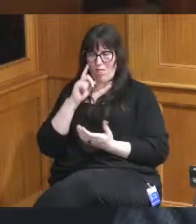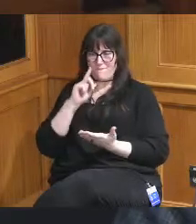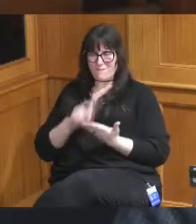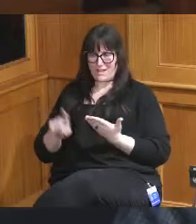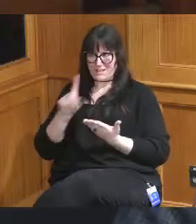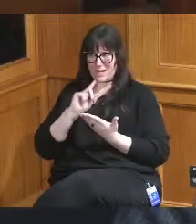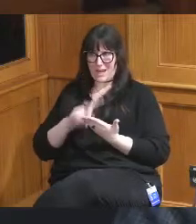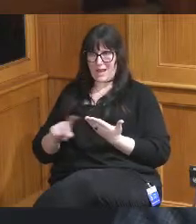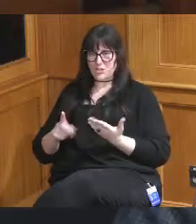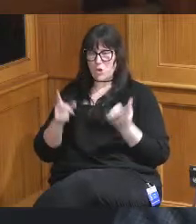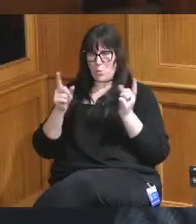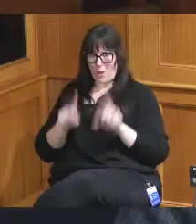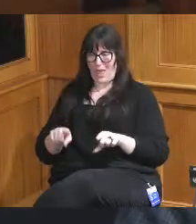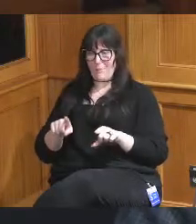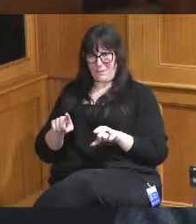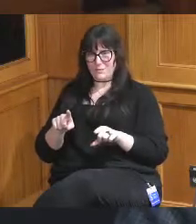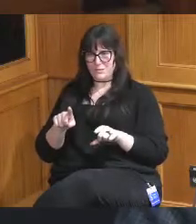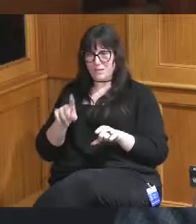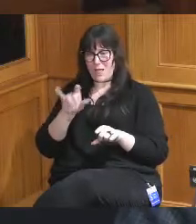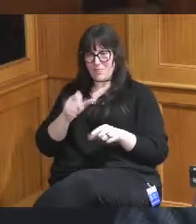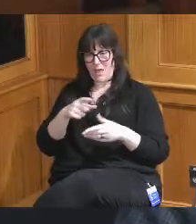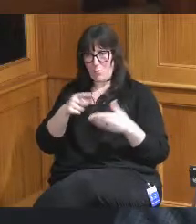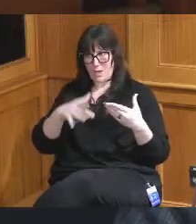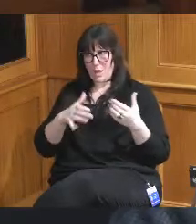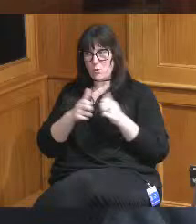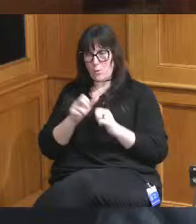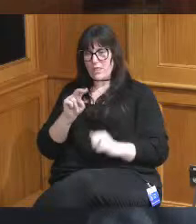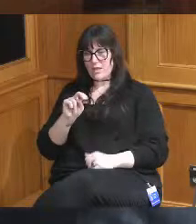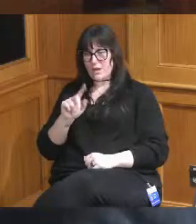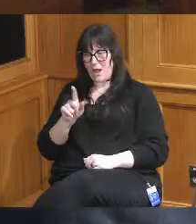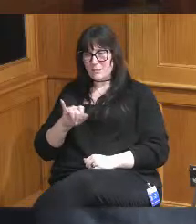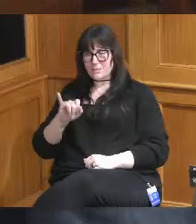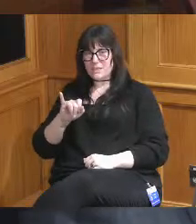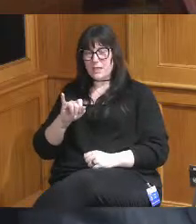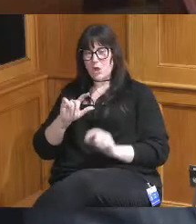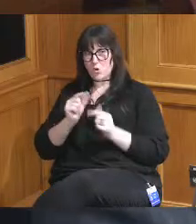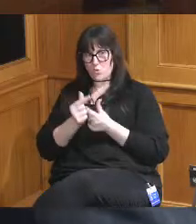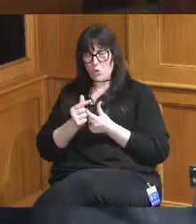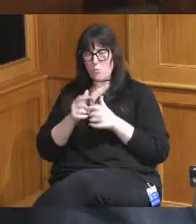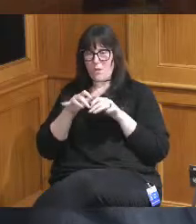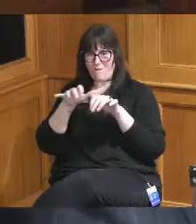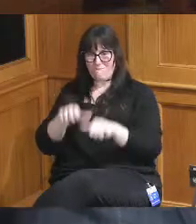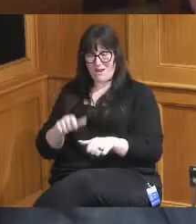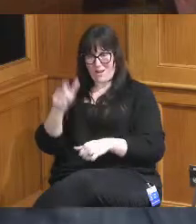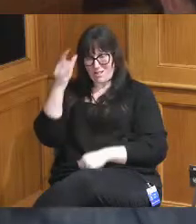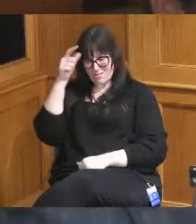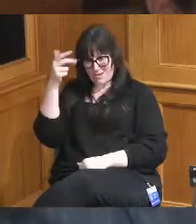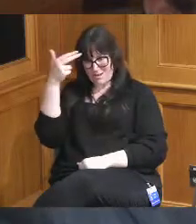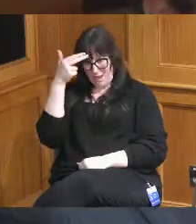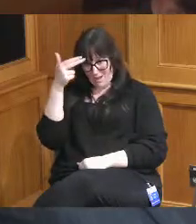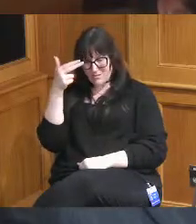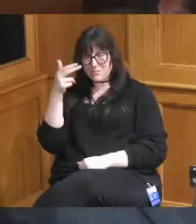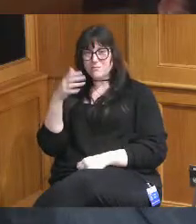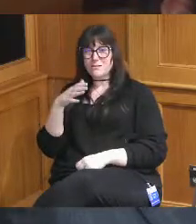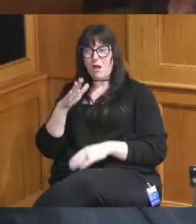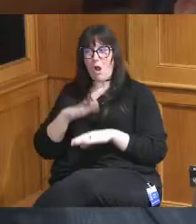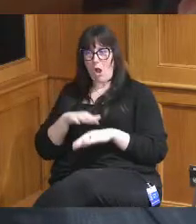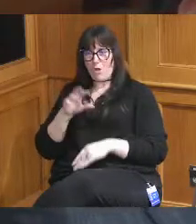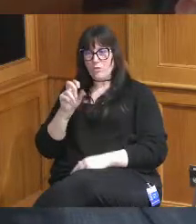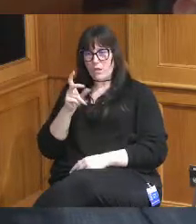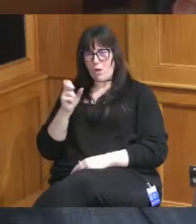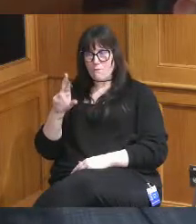on what happened over the weekend with the neo-Nazi group invading of Lincoln Heights and Evendale on the overpass